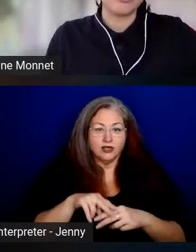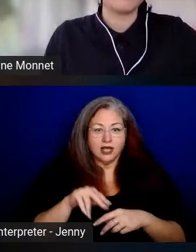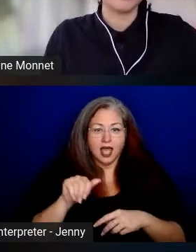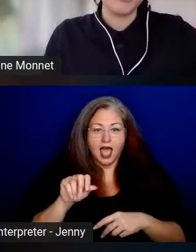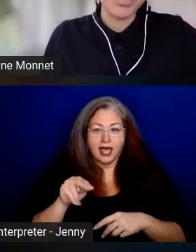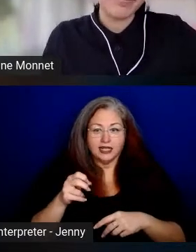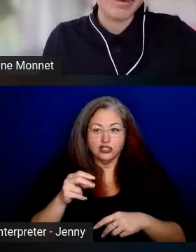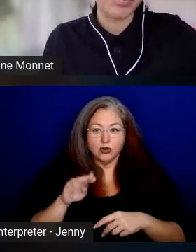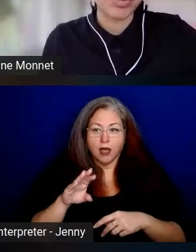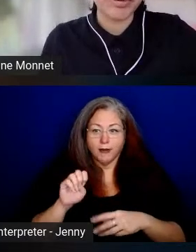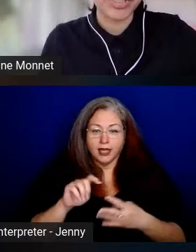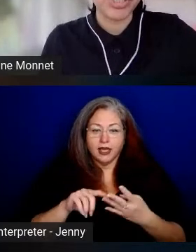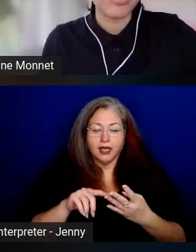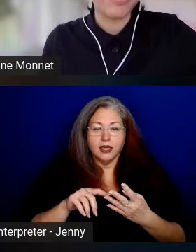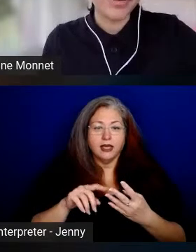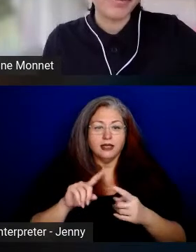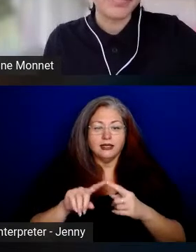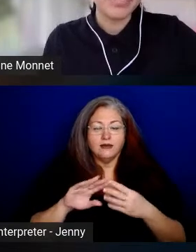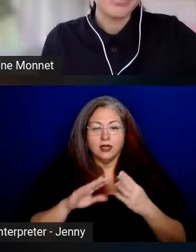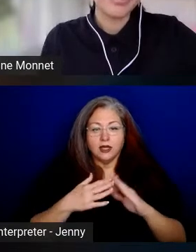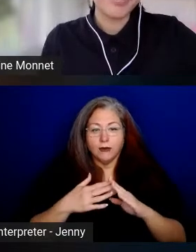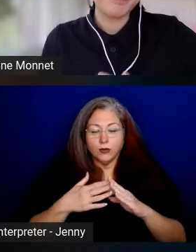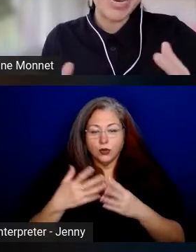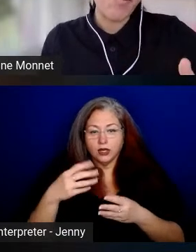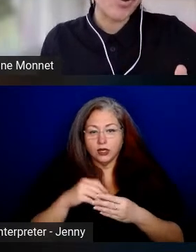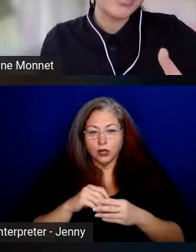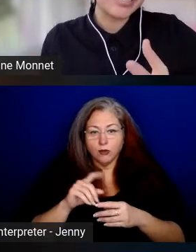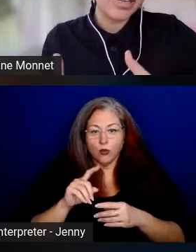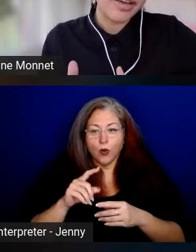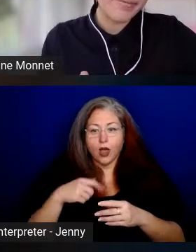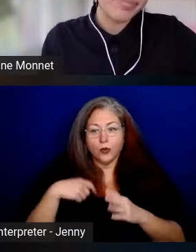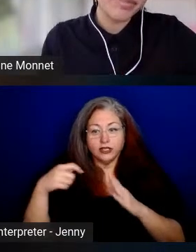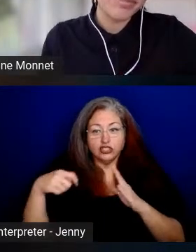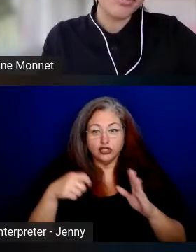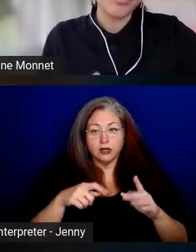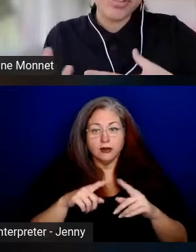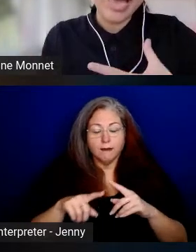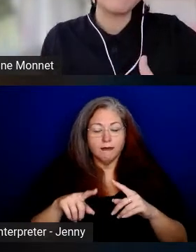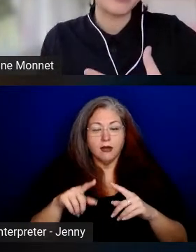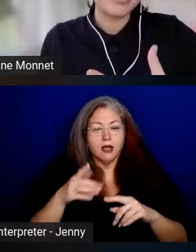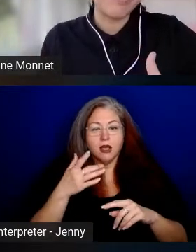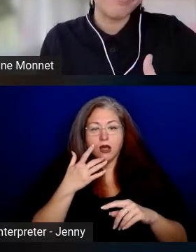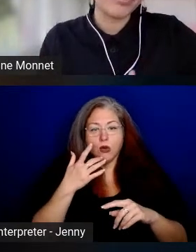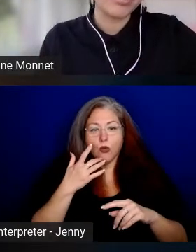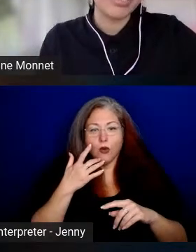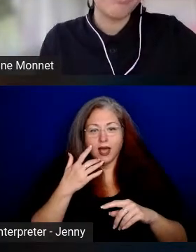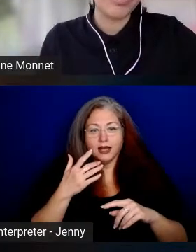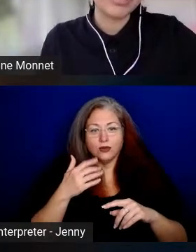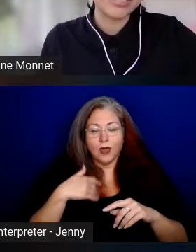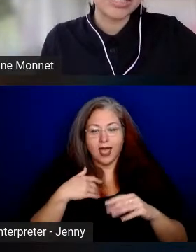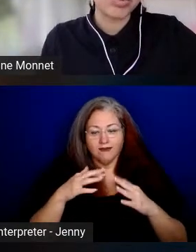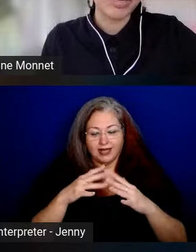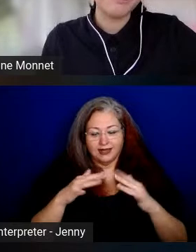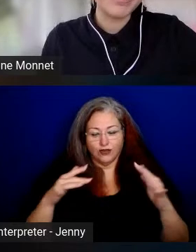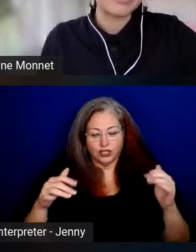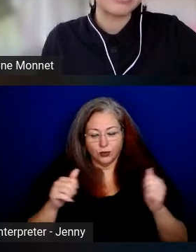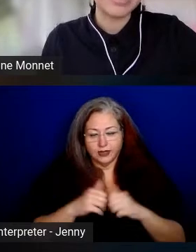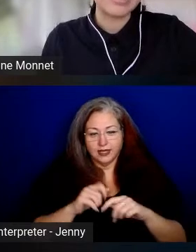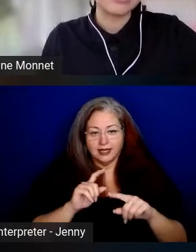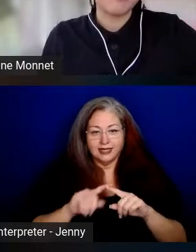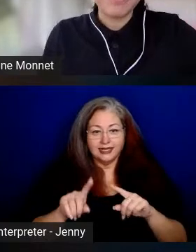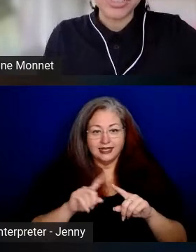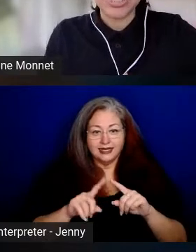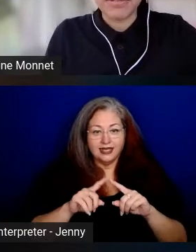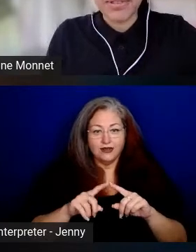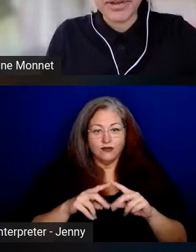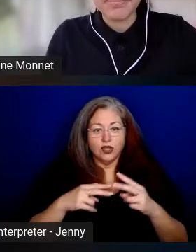a lot of the community members where we shot the film. But I wanted, you know, to have that diversity of voices as well, because it